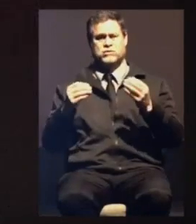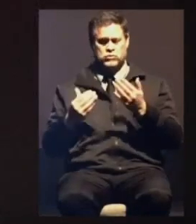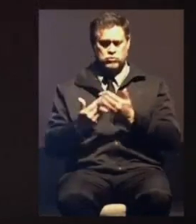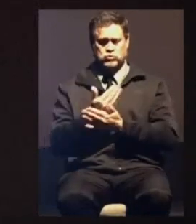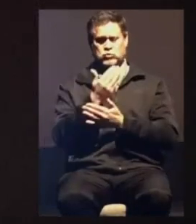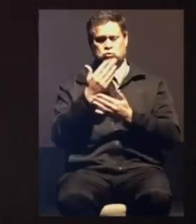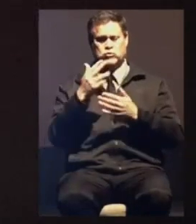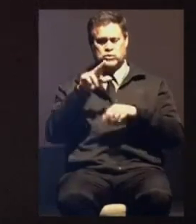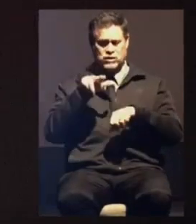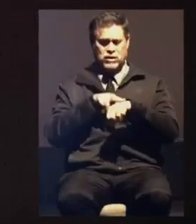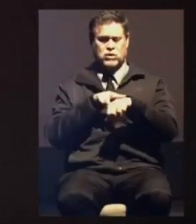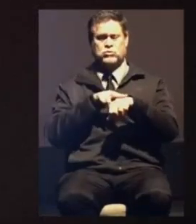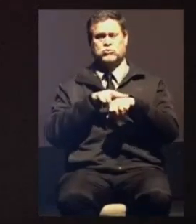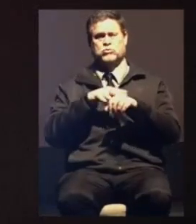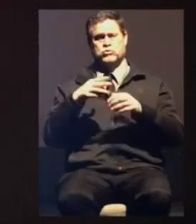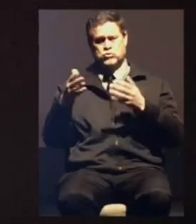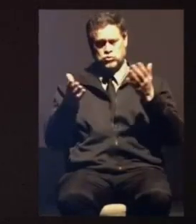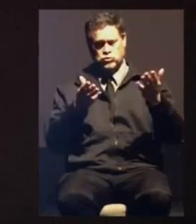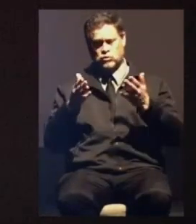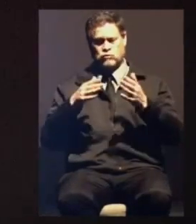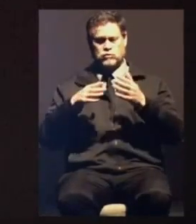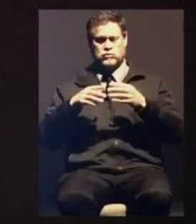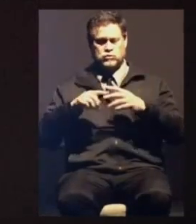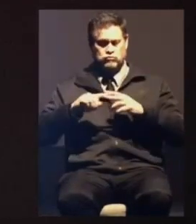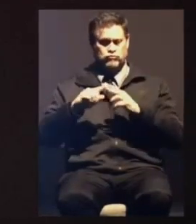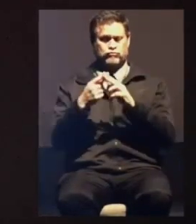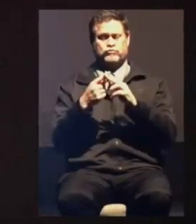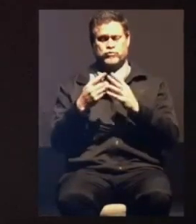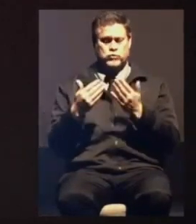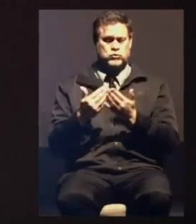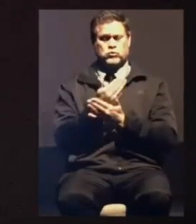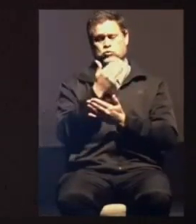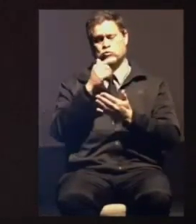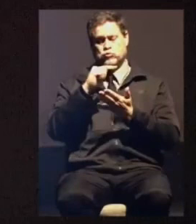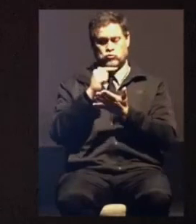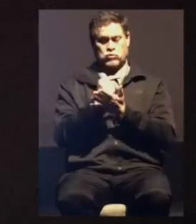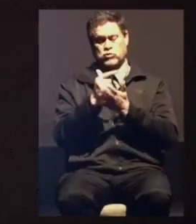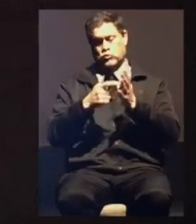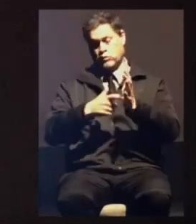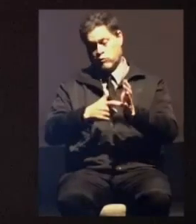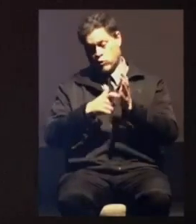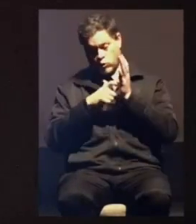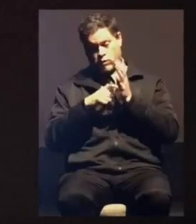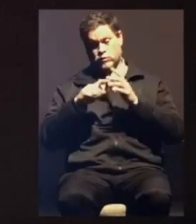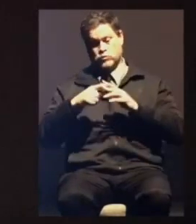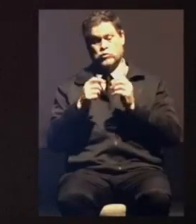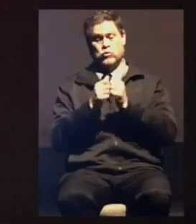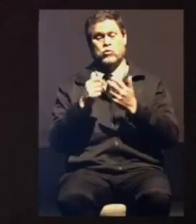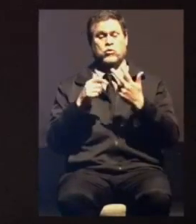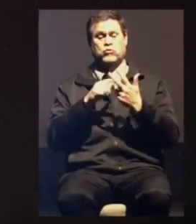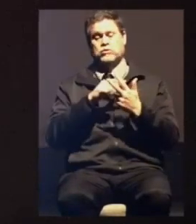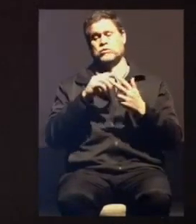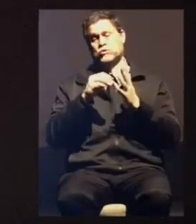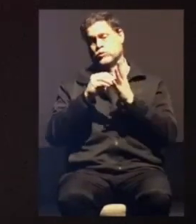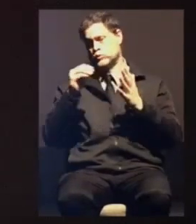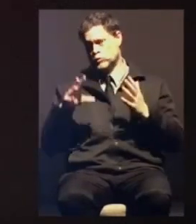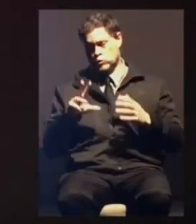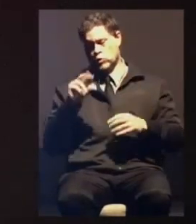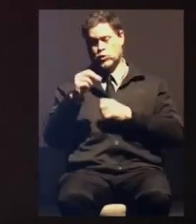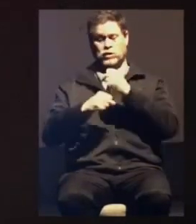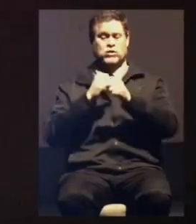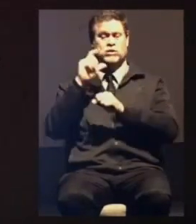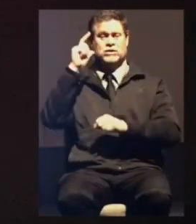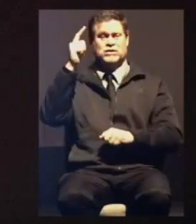Community Service was born, and all of a sudden we had our own graduation requirement, started with three students, and 30 years